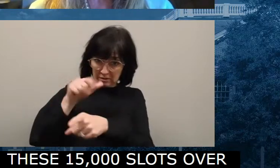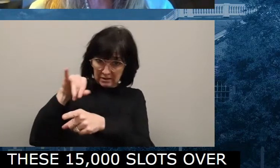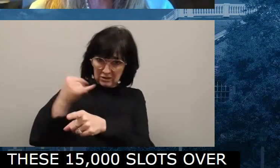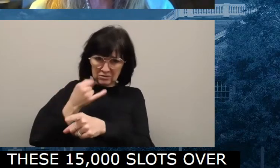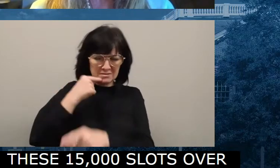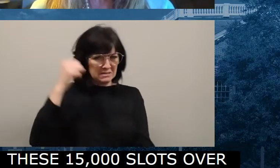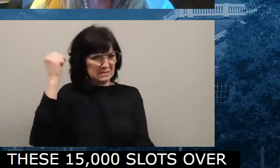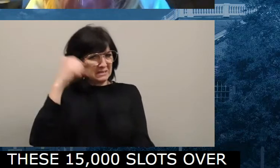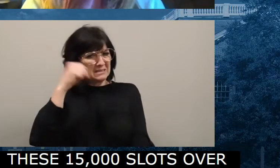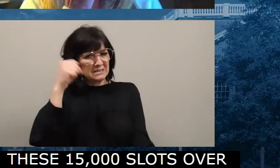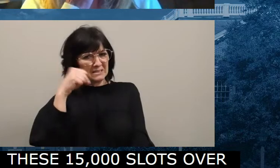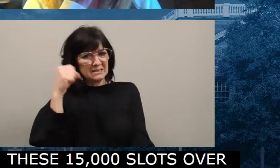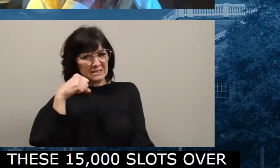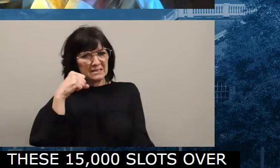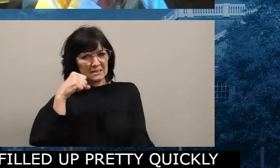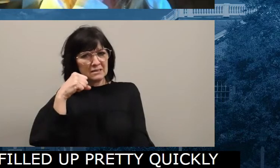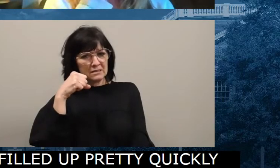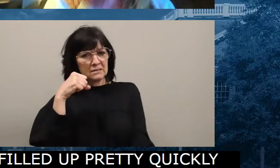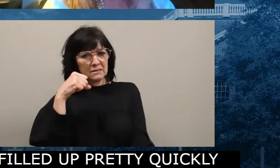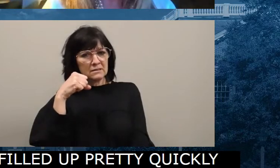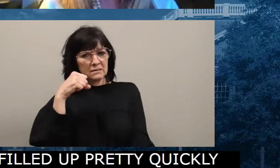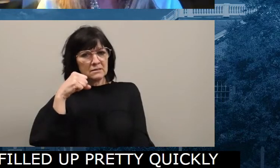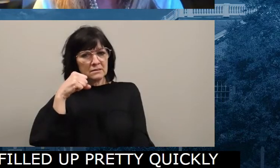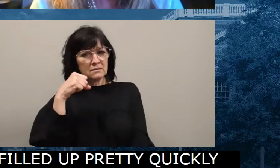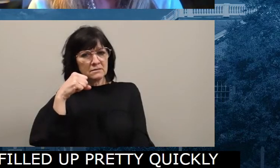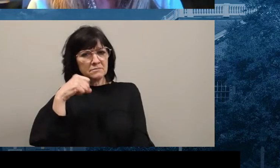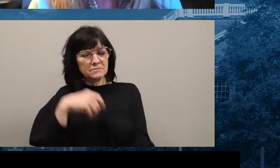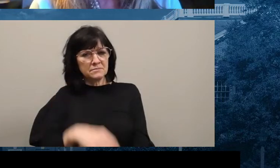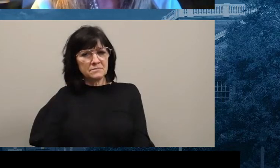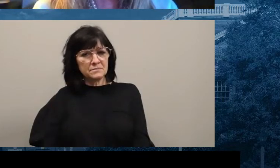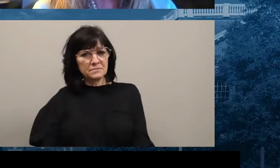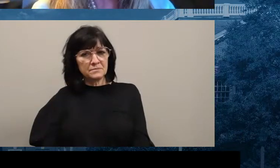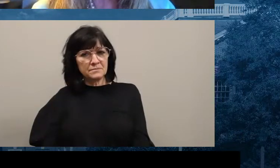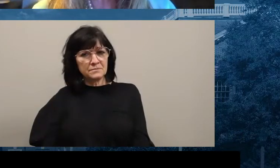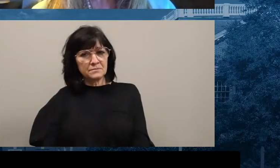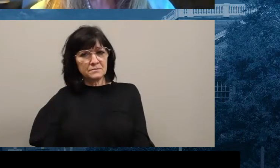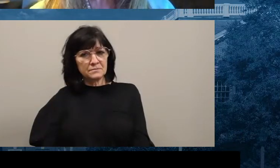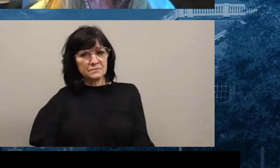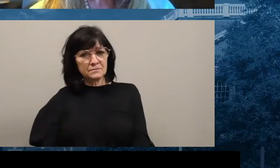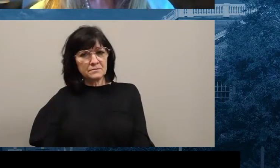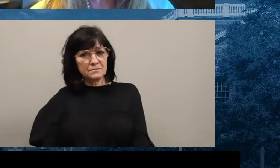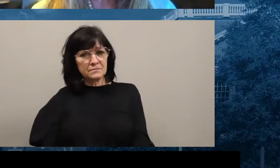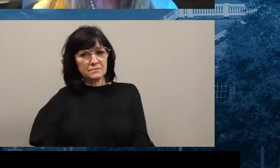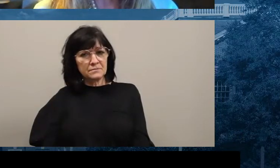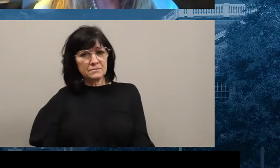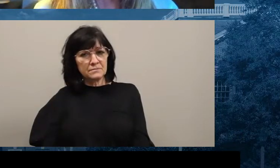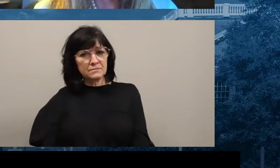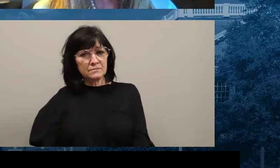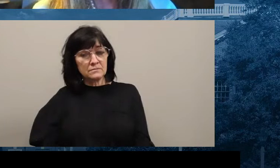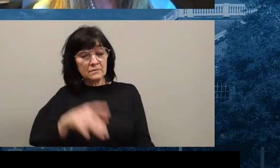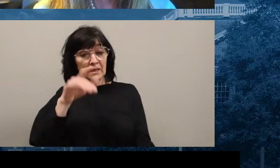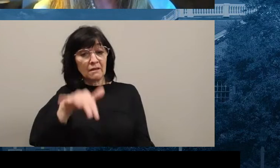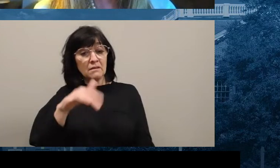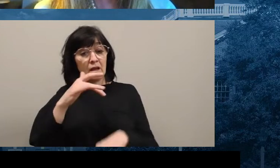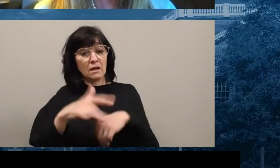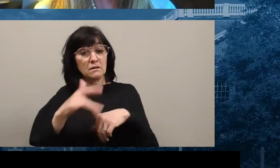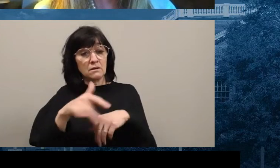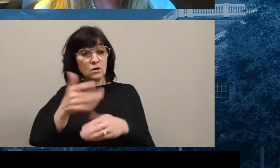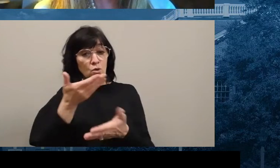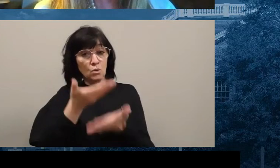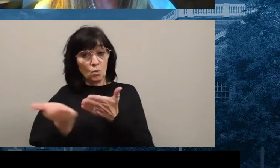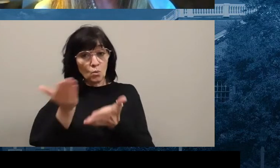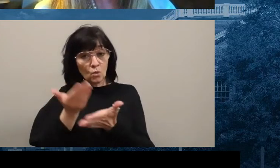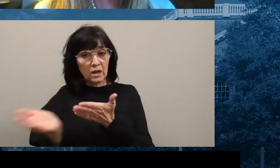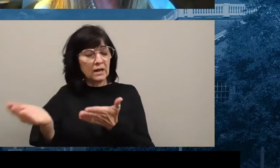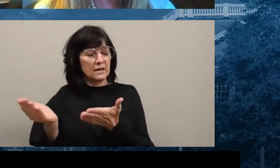Yeah, so I think that they filled up and we didn't let any spots go to waste. However, kind of